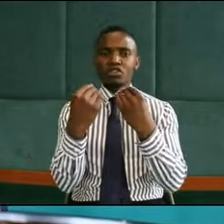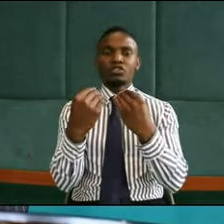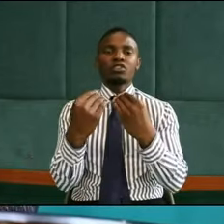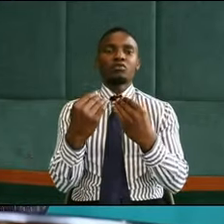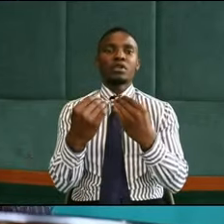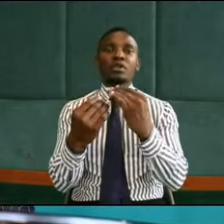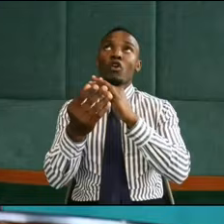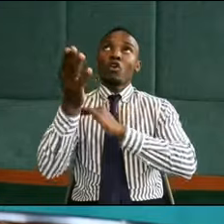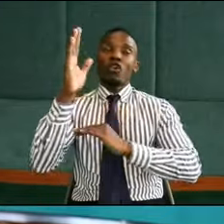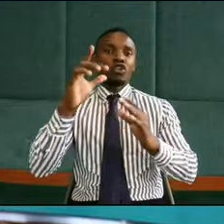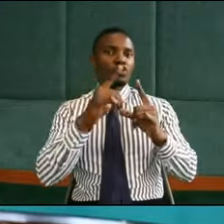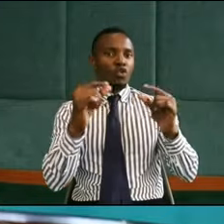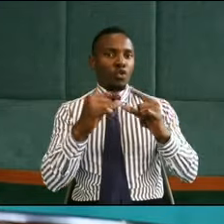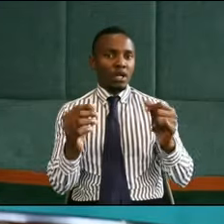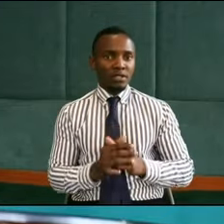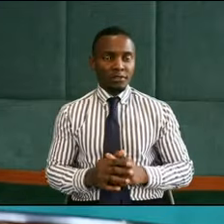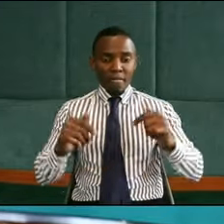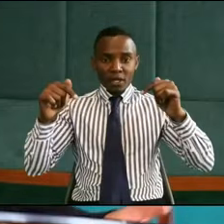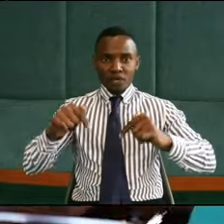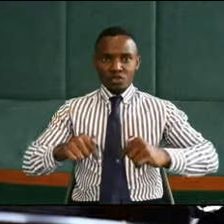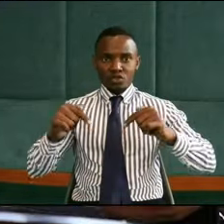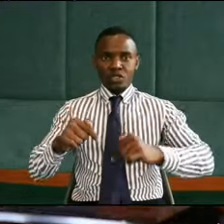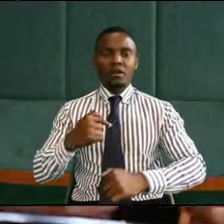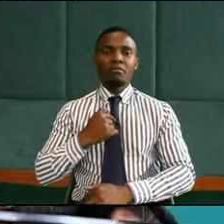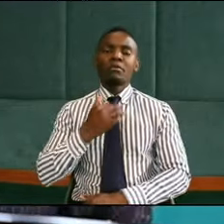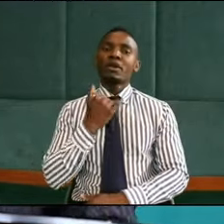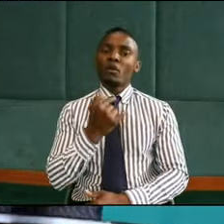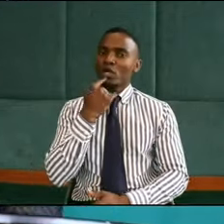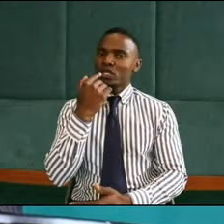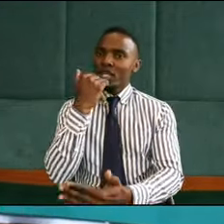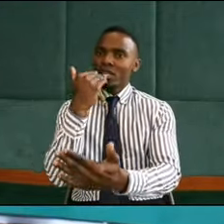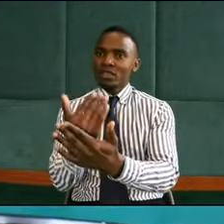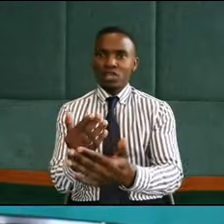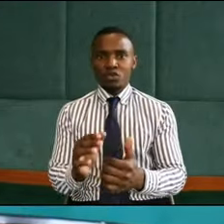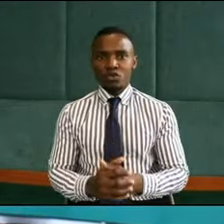God. Today, I want to say thank you.